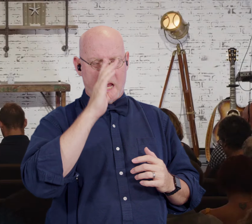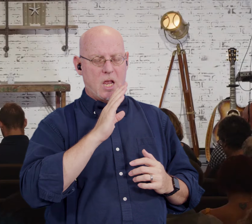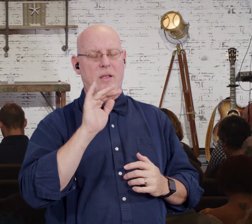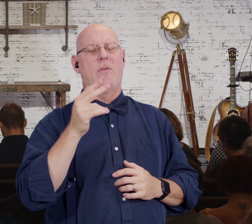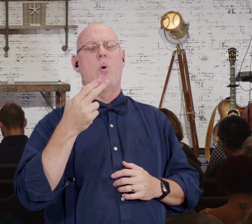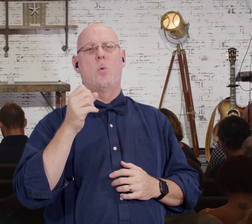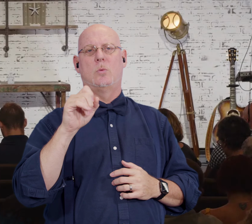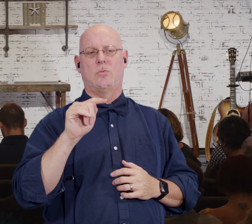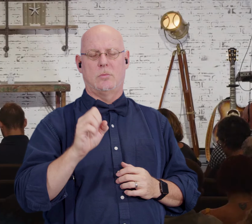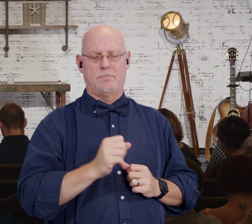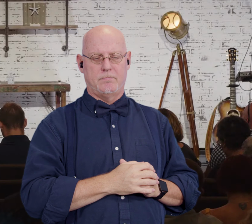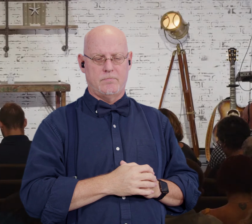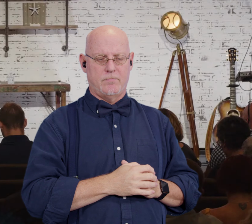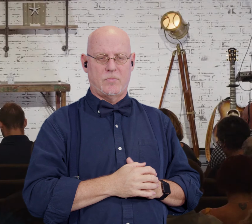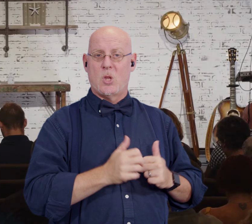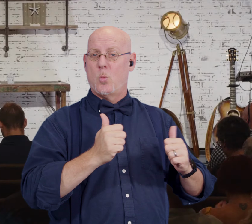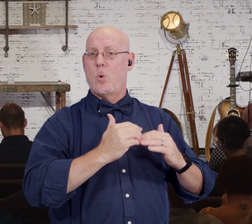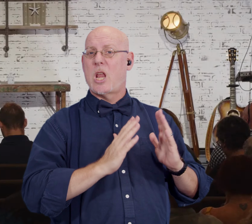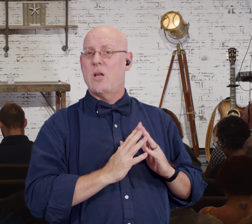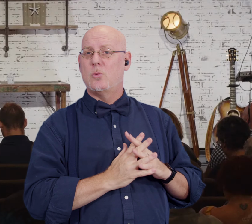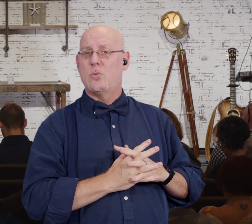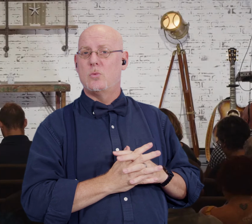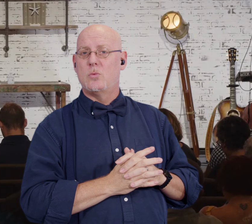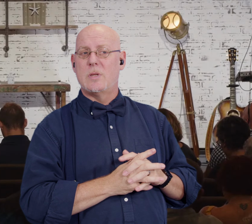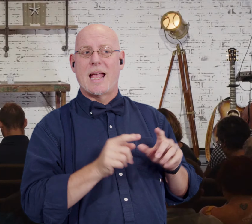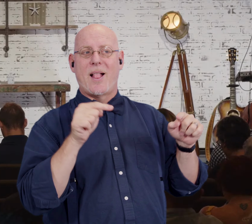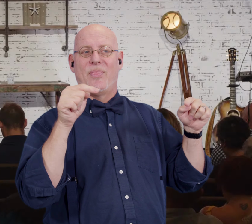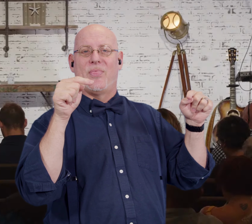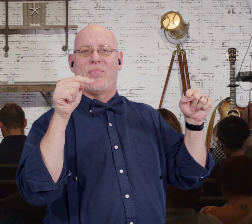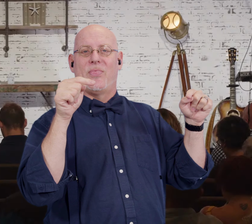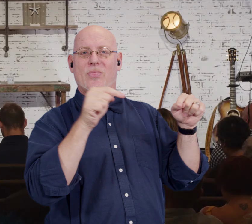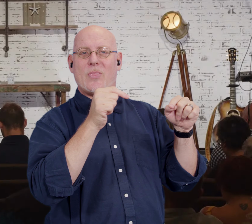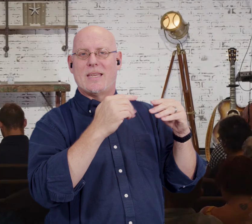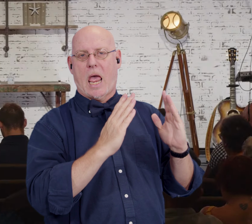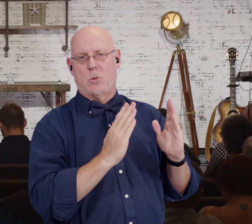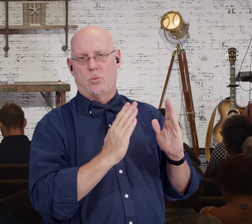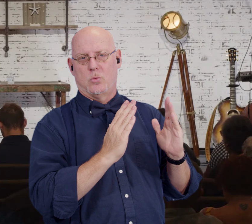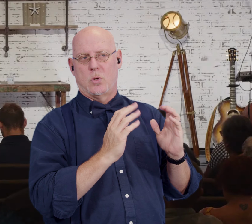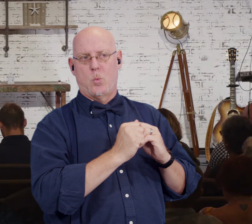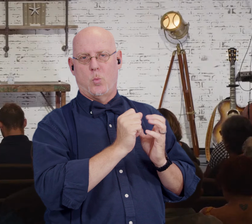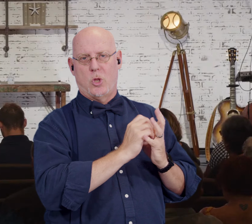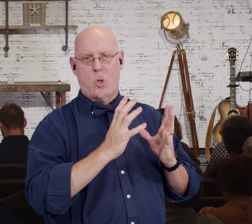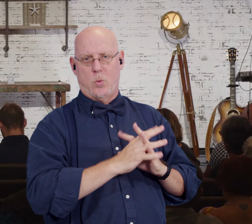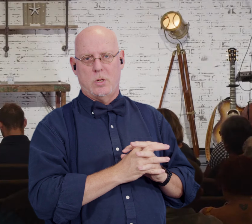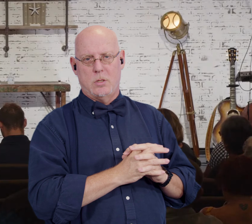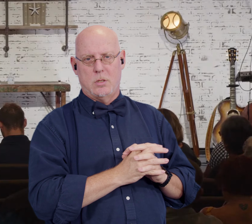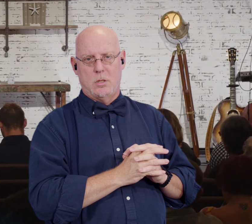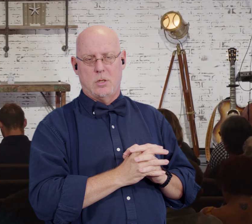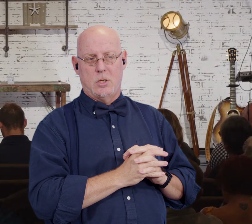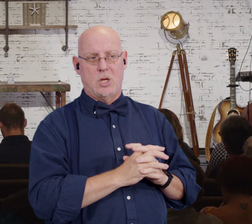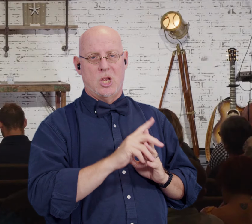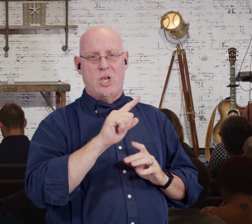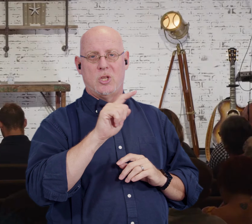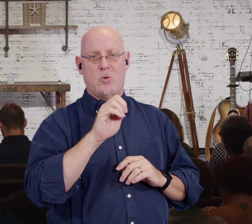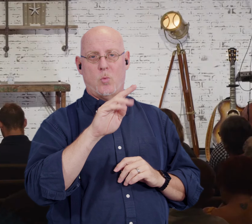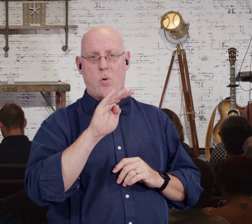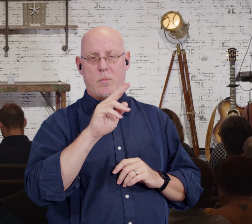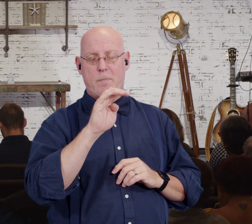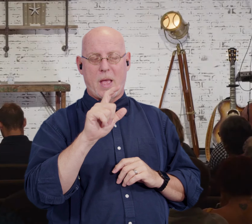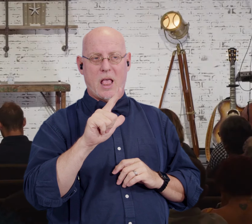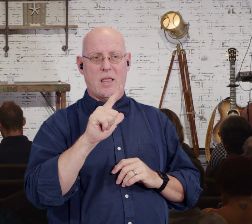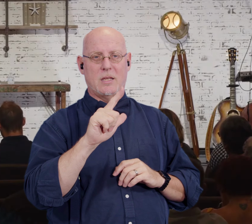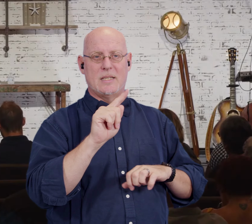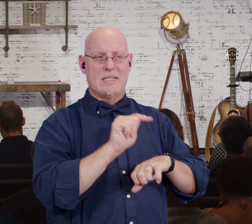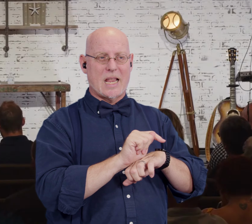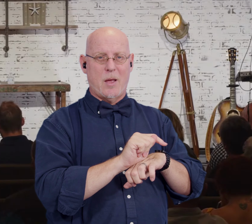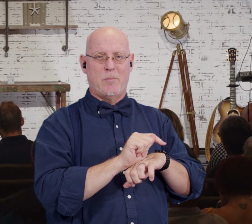hosts. Which house? This house with glory. Zerubbabel's temple,